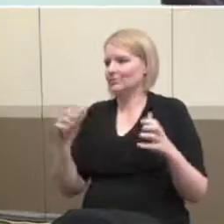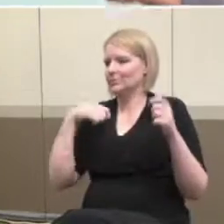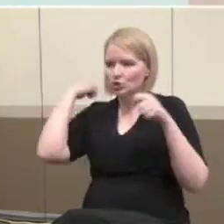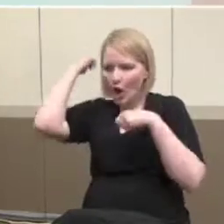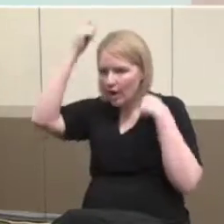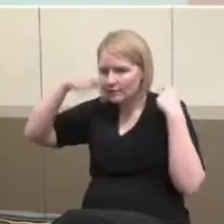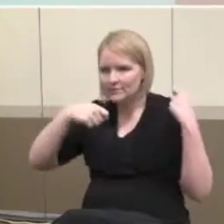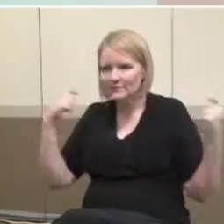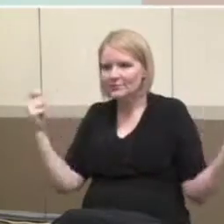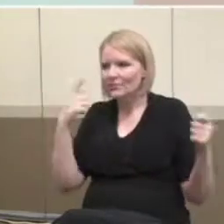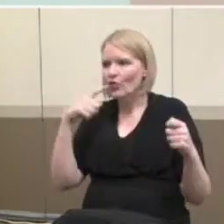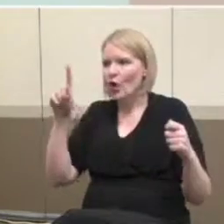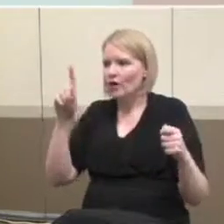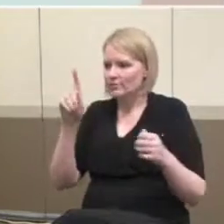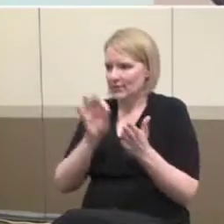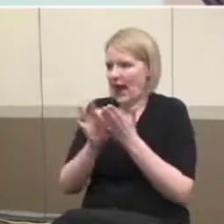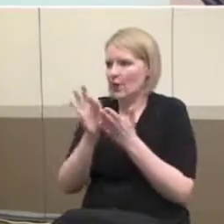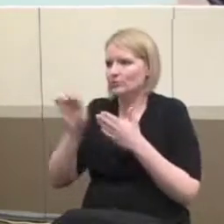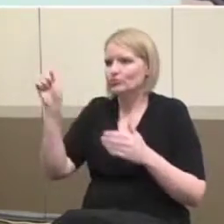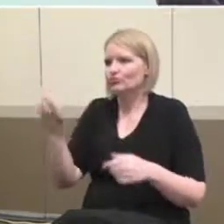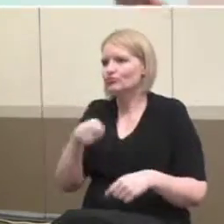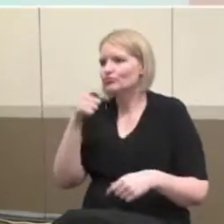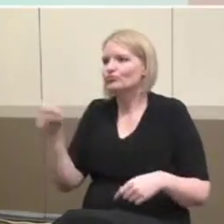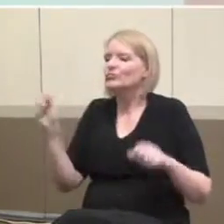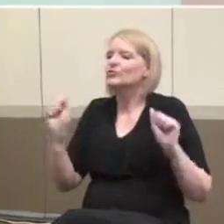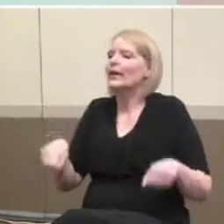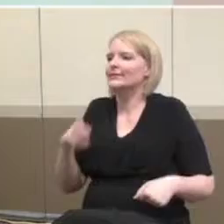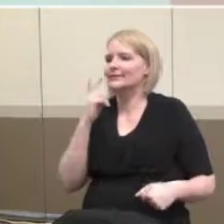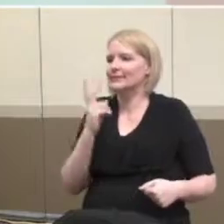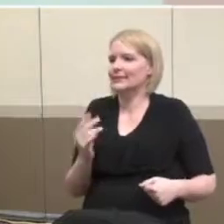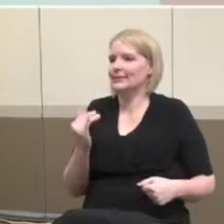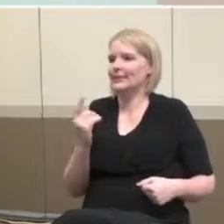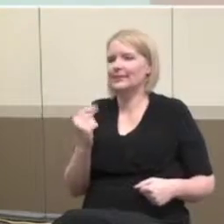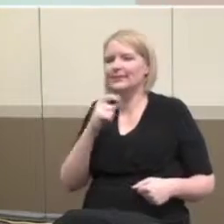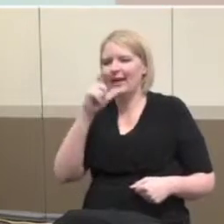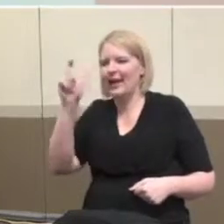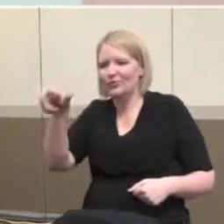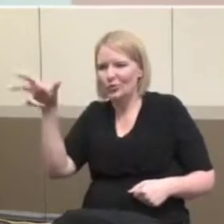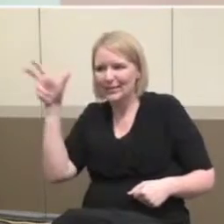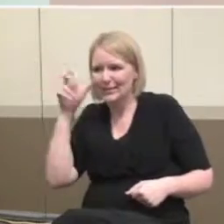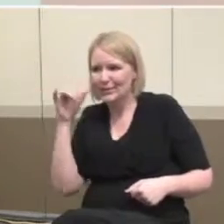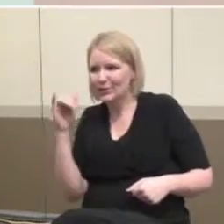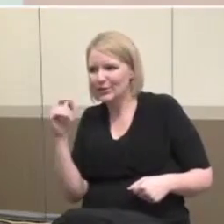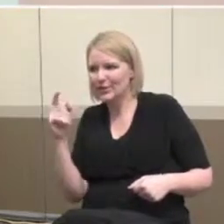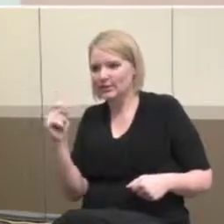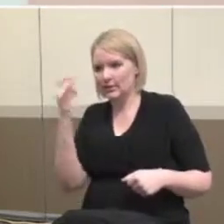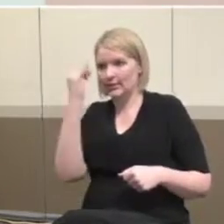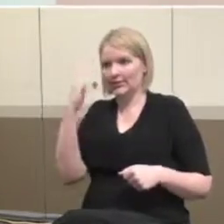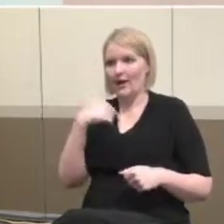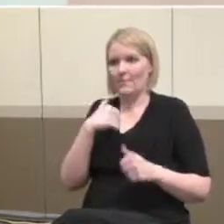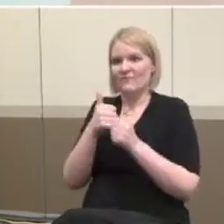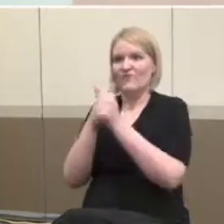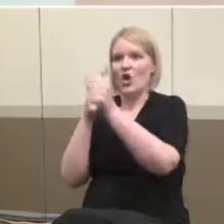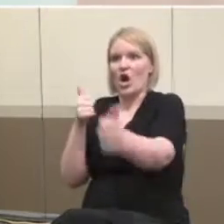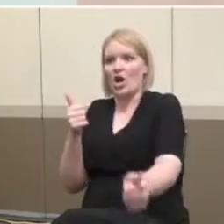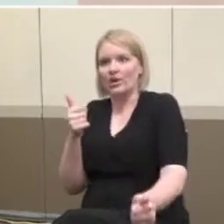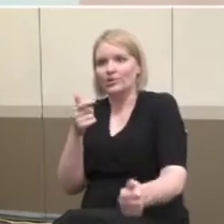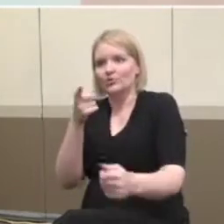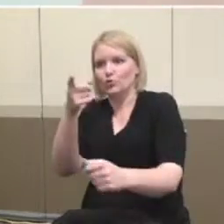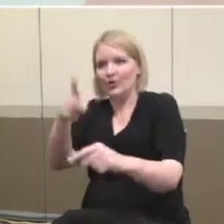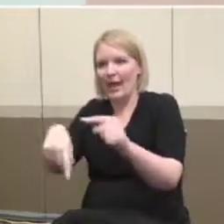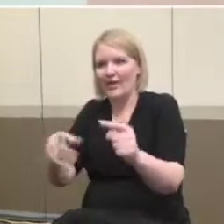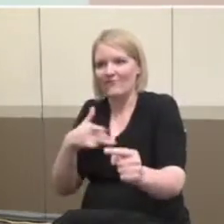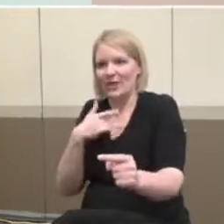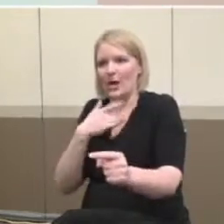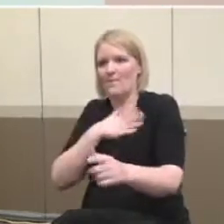using scarves to count the rhythm because you can see it. You don't have to necessarily hear it, and if I'm far away, you might not feel it if I'm beating on my